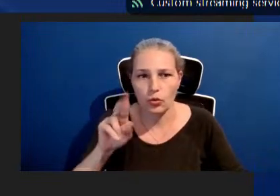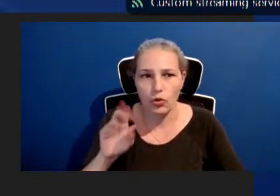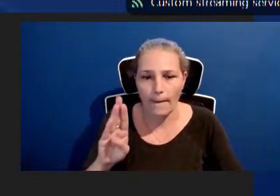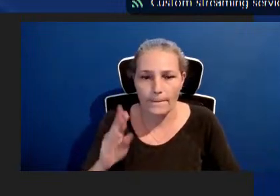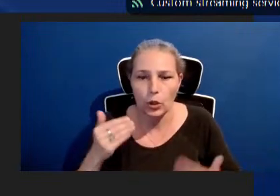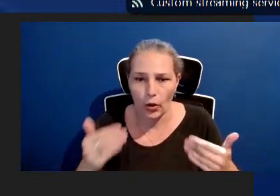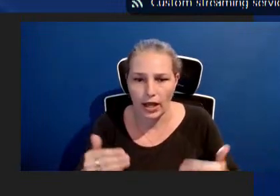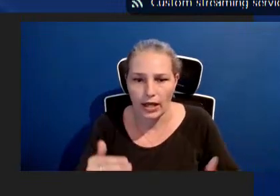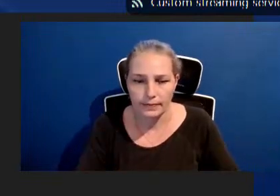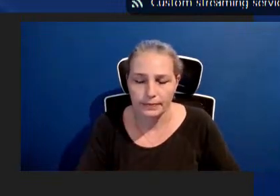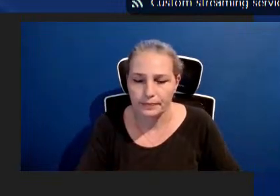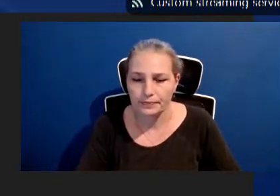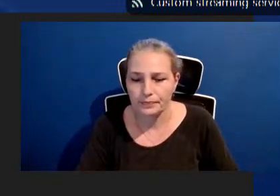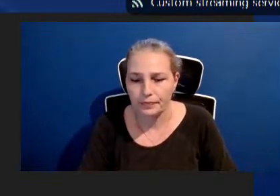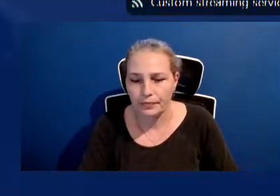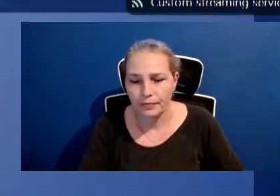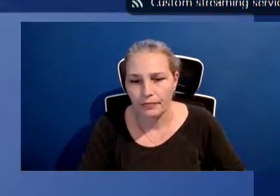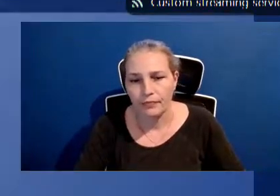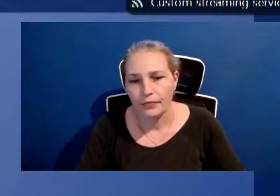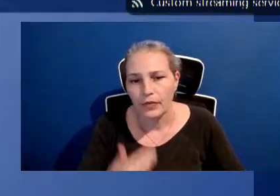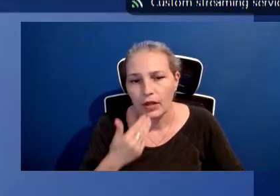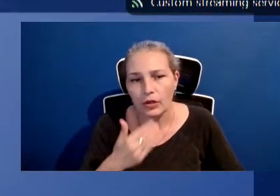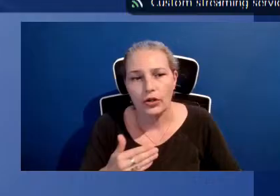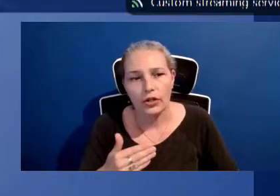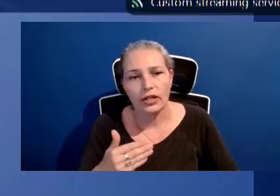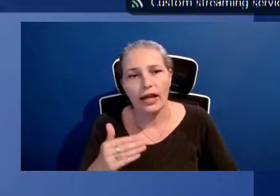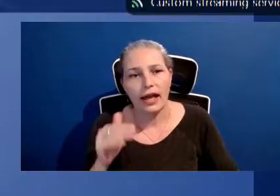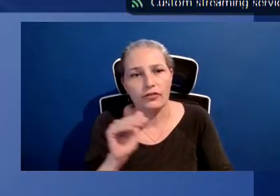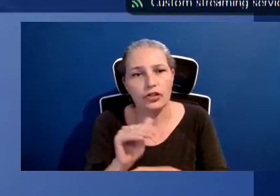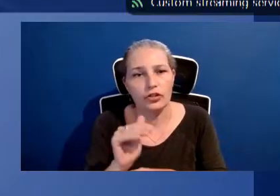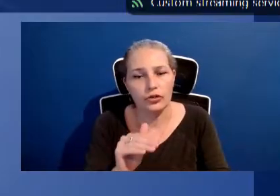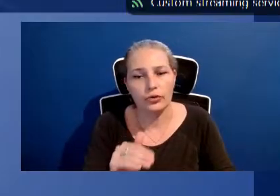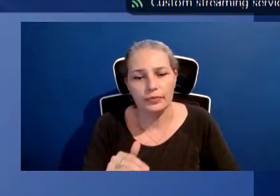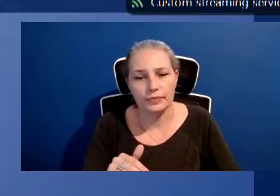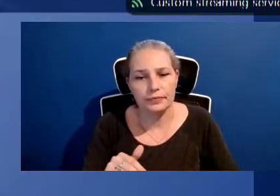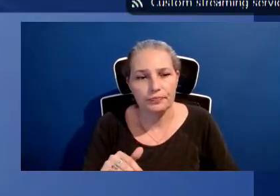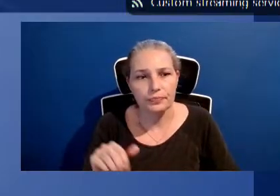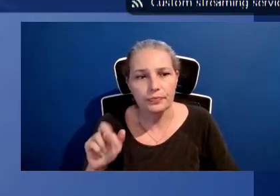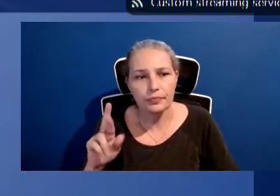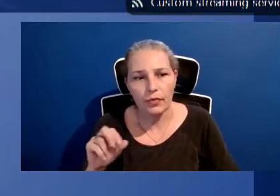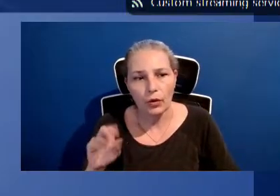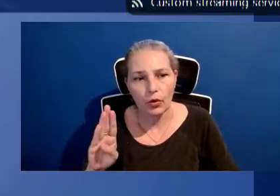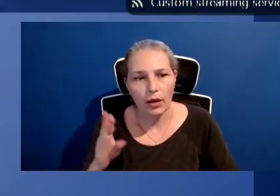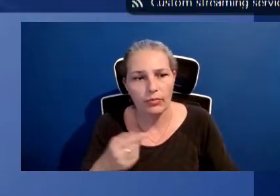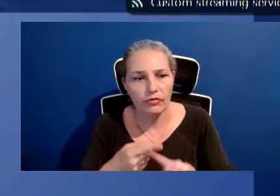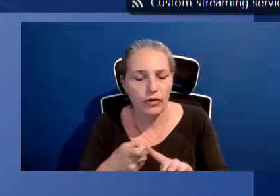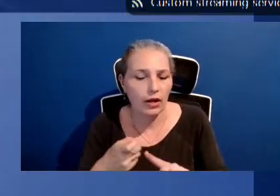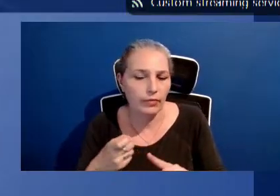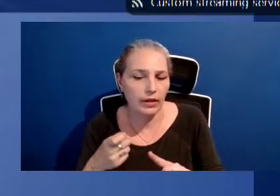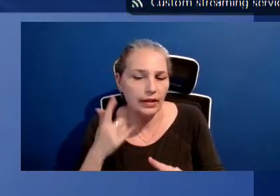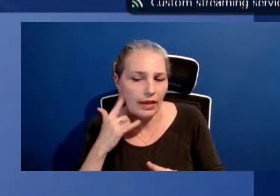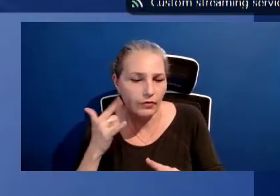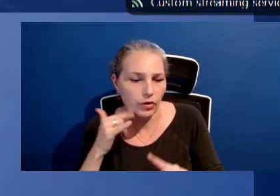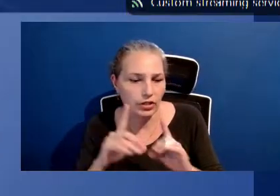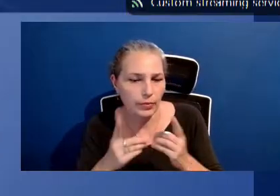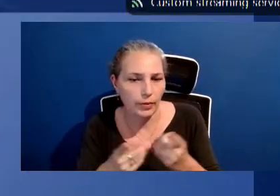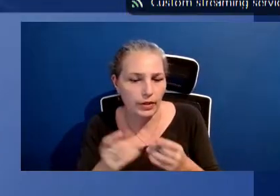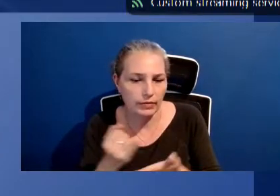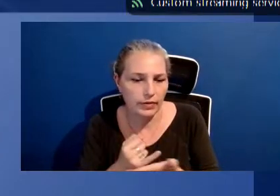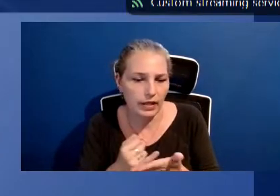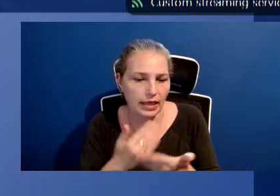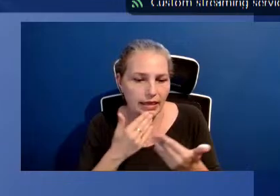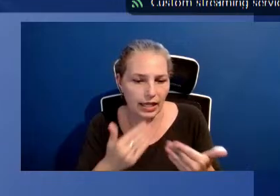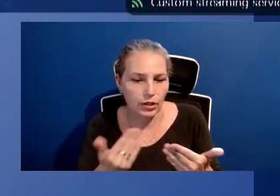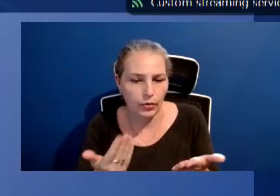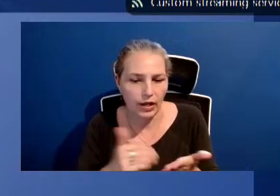ahead. Good afternoon, everyone. Rob Obedoza with the California Department of Insurance. Thank you again to Supervisor Barger and her